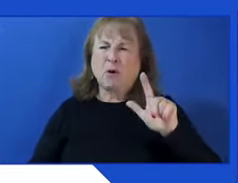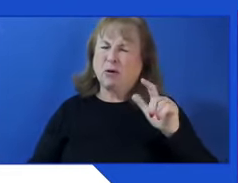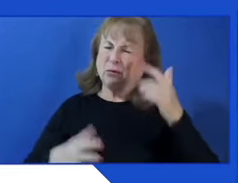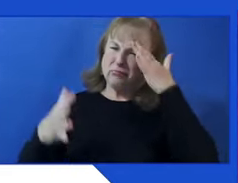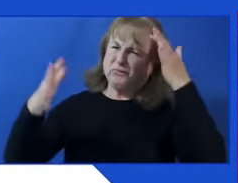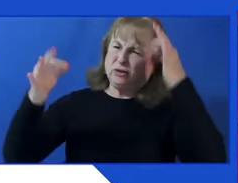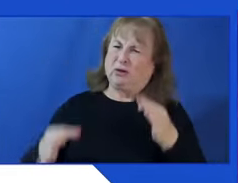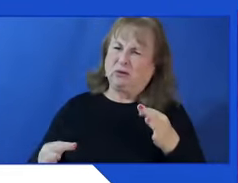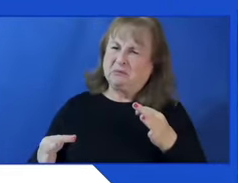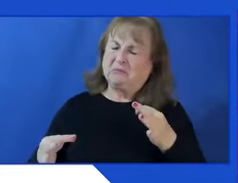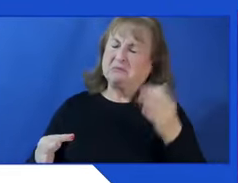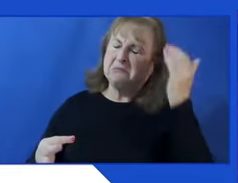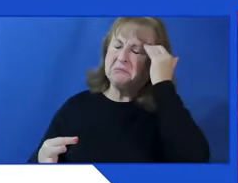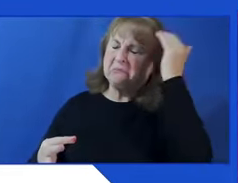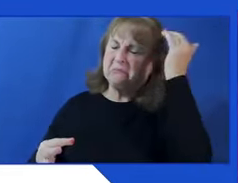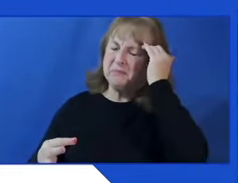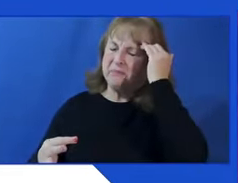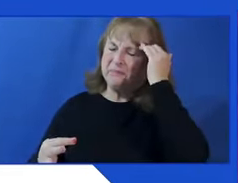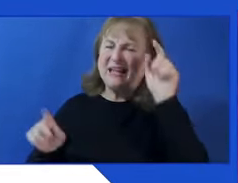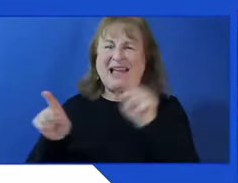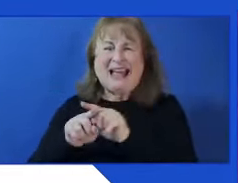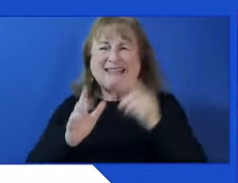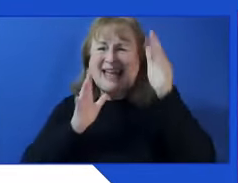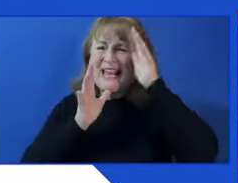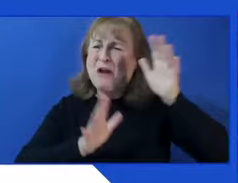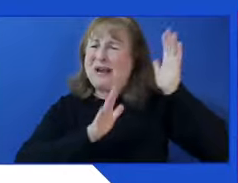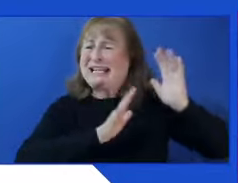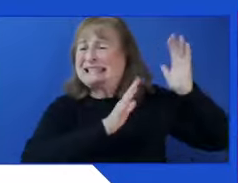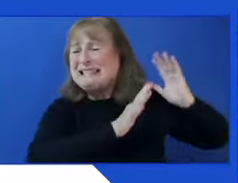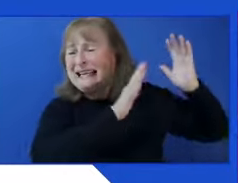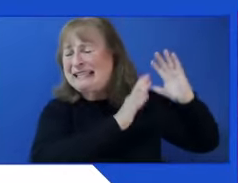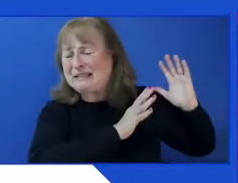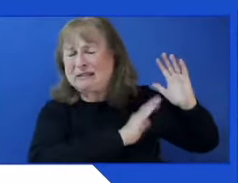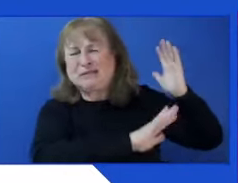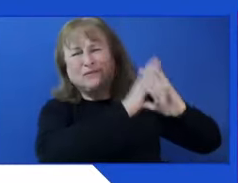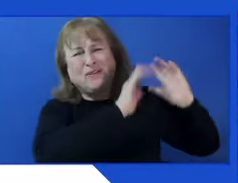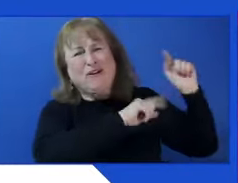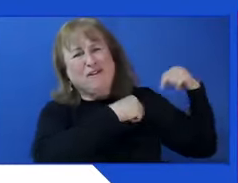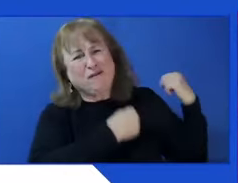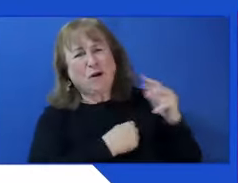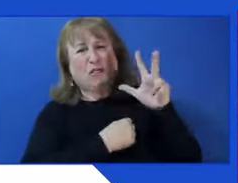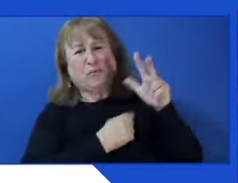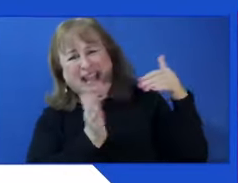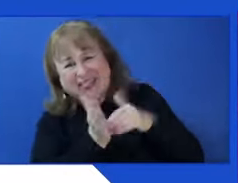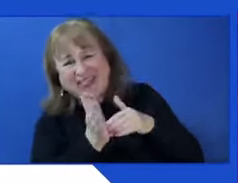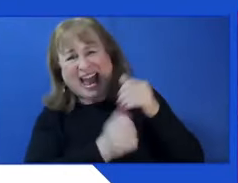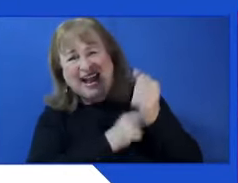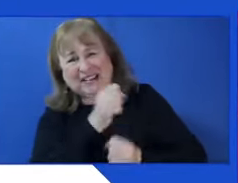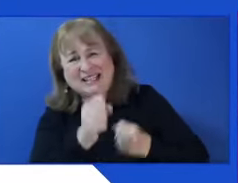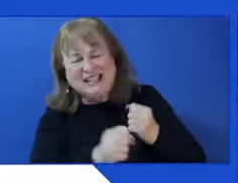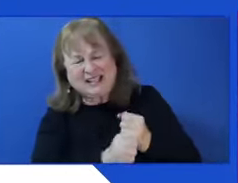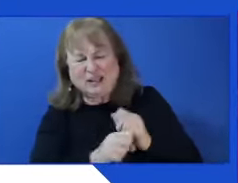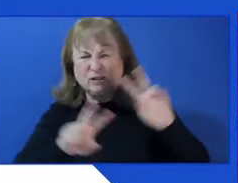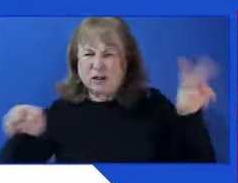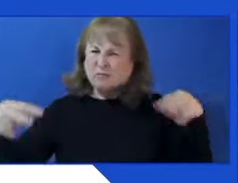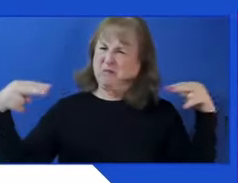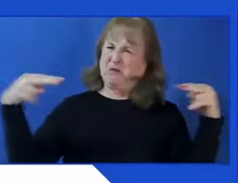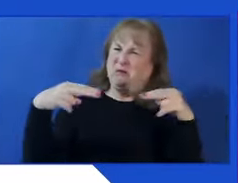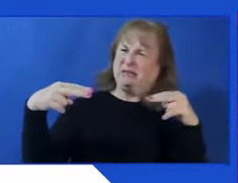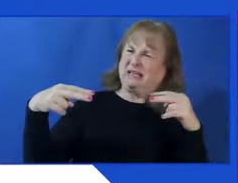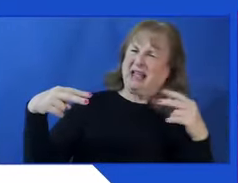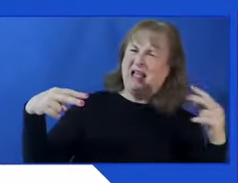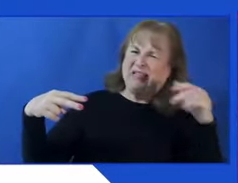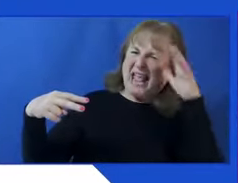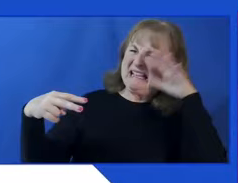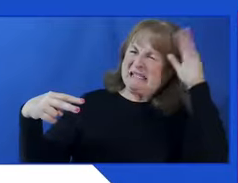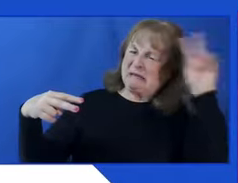light, like our ancestors who for 3,000 years looked hate straight in the eyes,